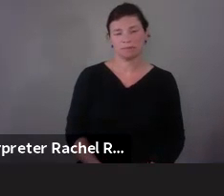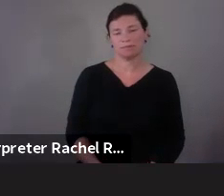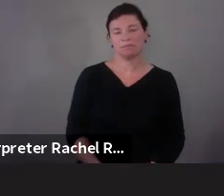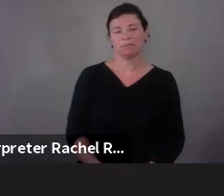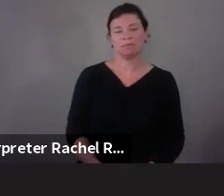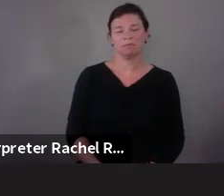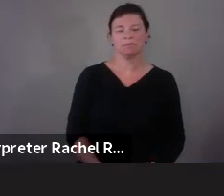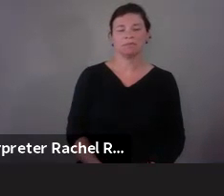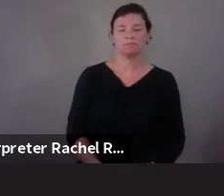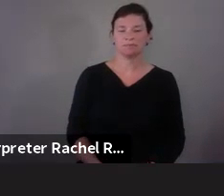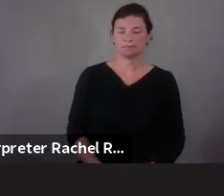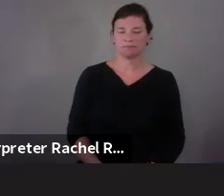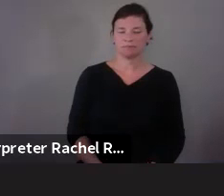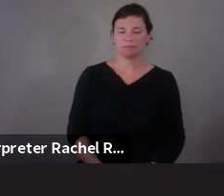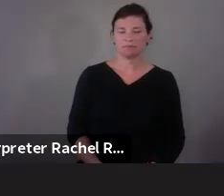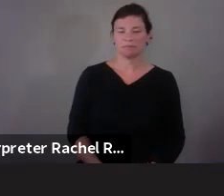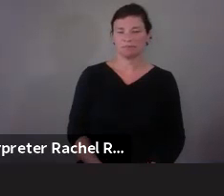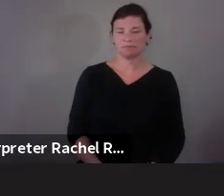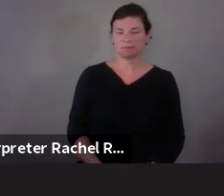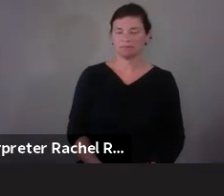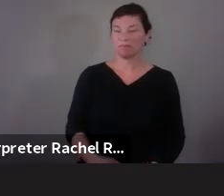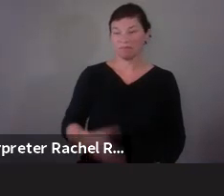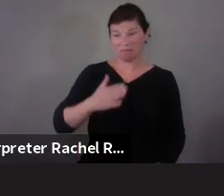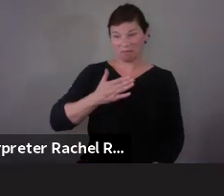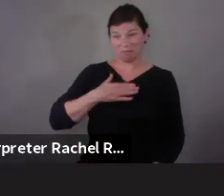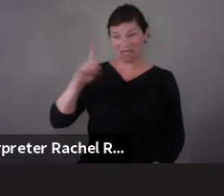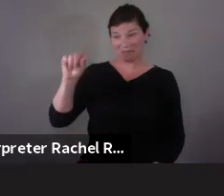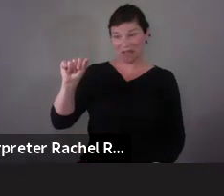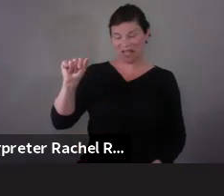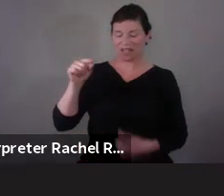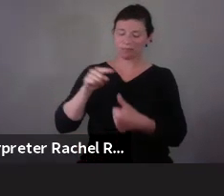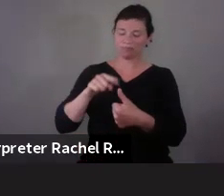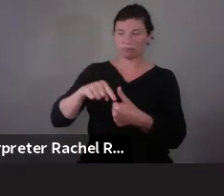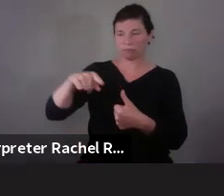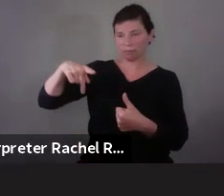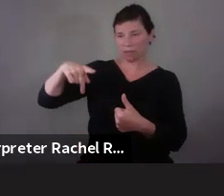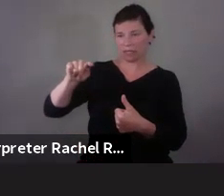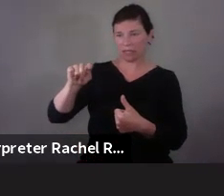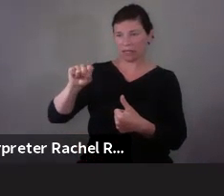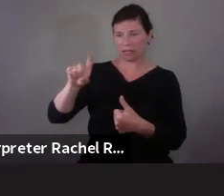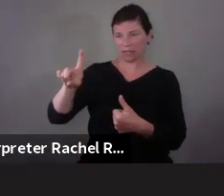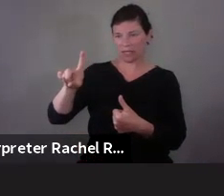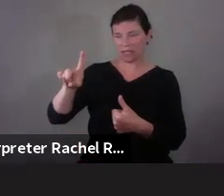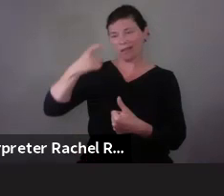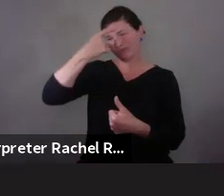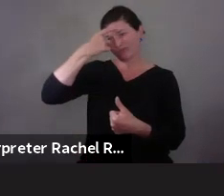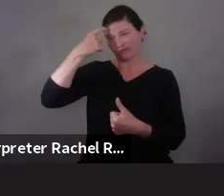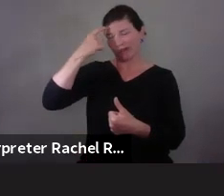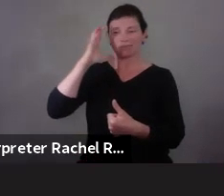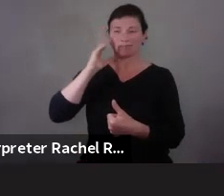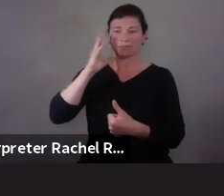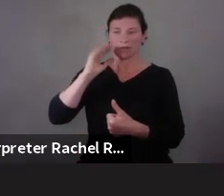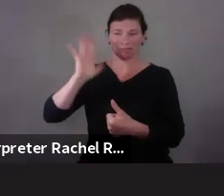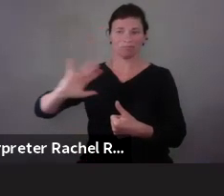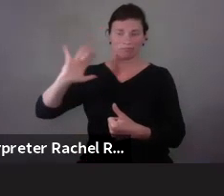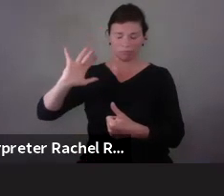Well, my disability, I have a couple of them. One is PTSD from trauma that I experienced in my